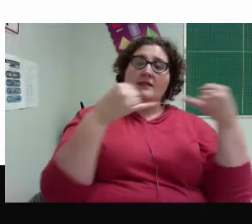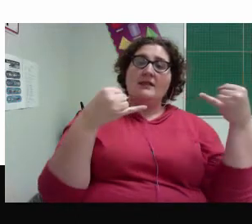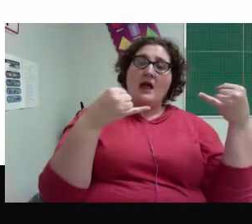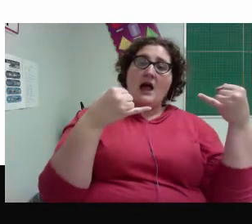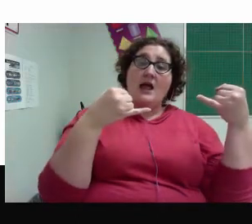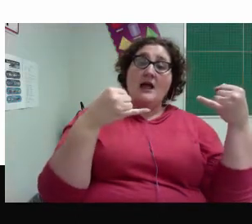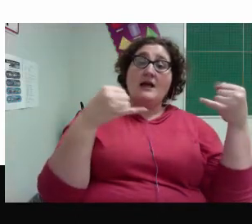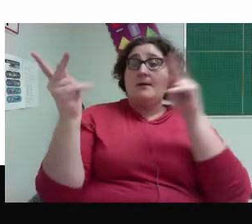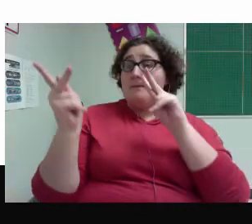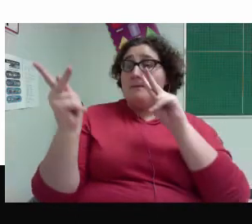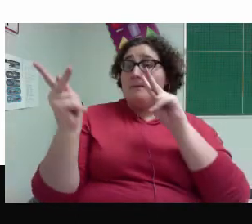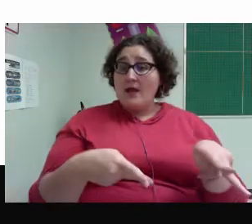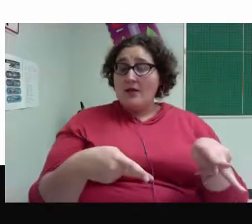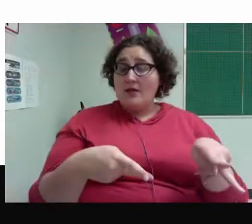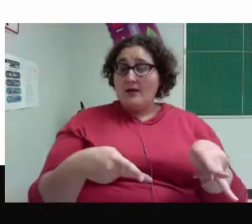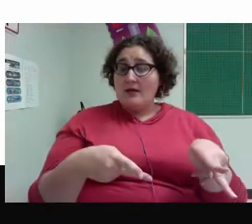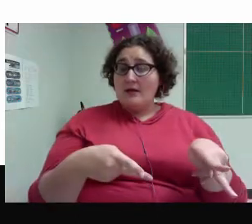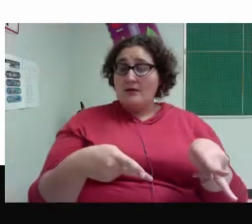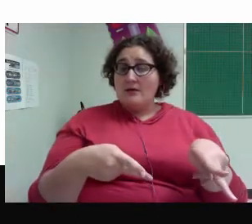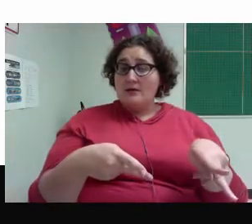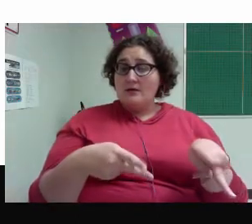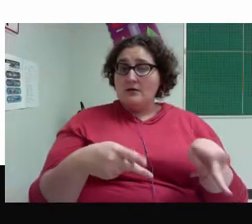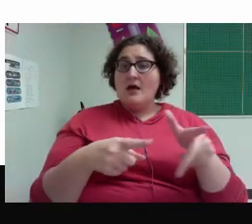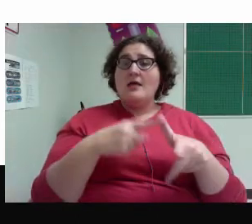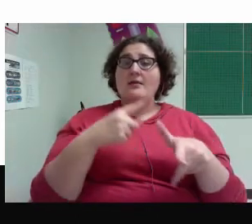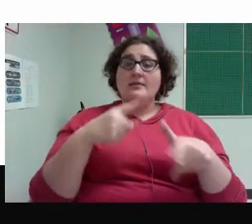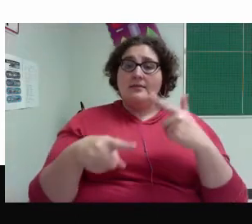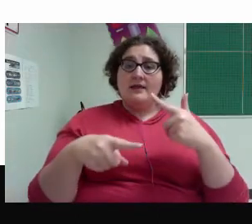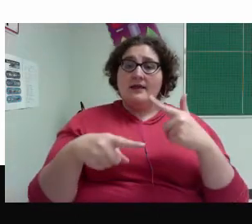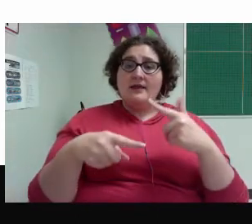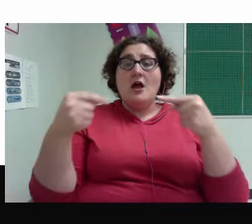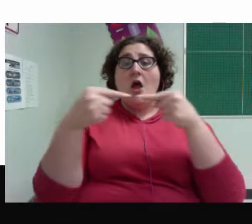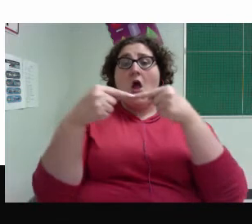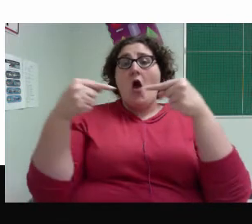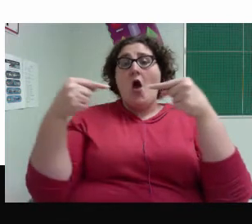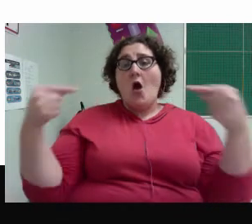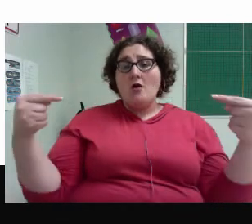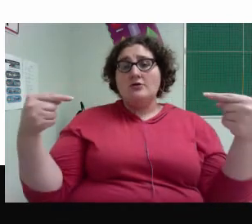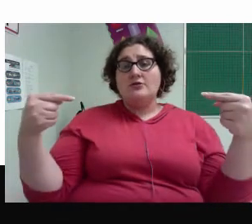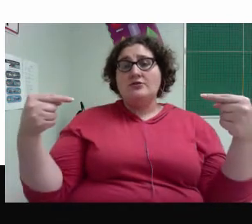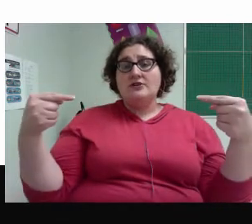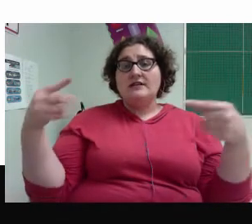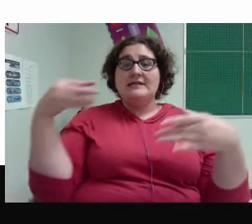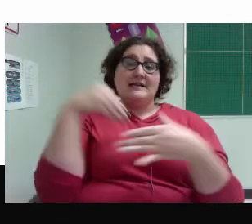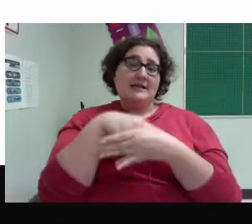lines are parallel, then alternate interior angles